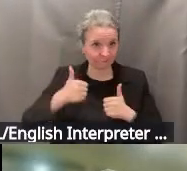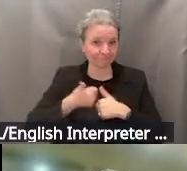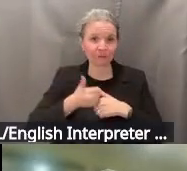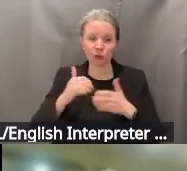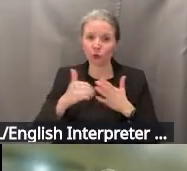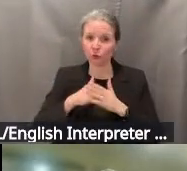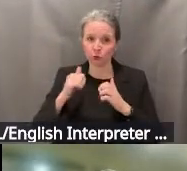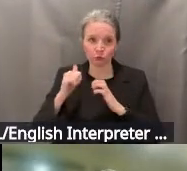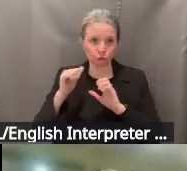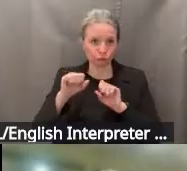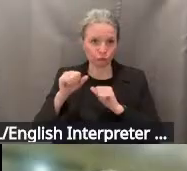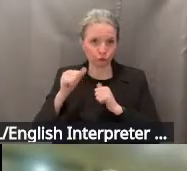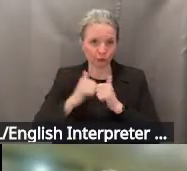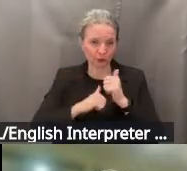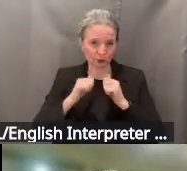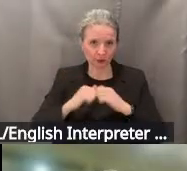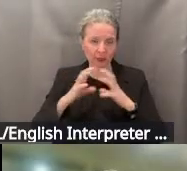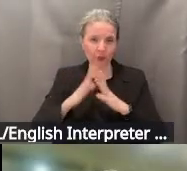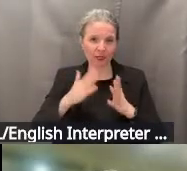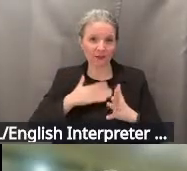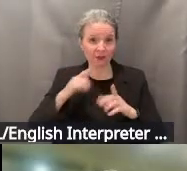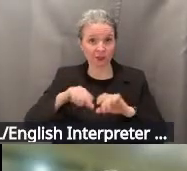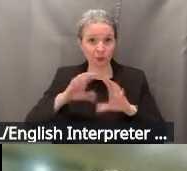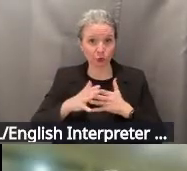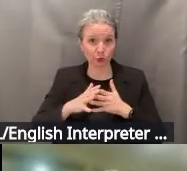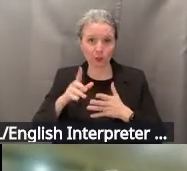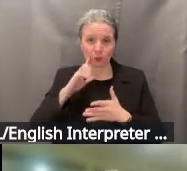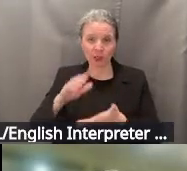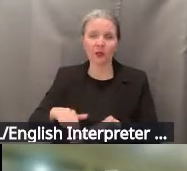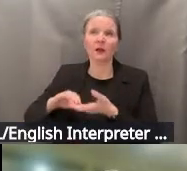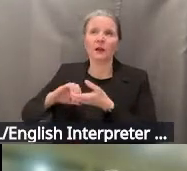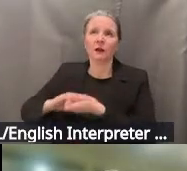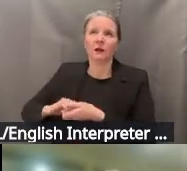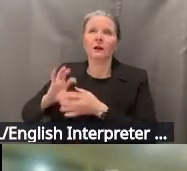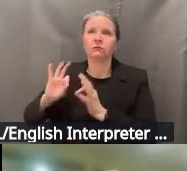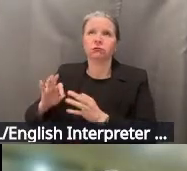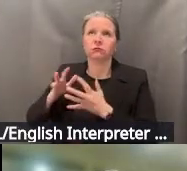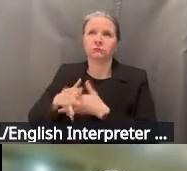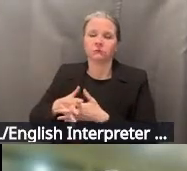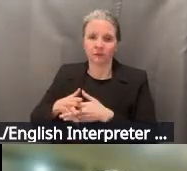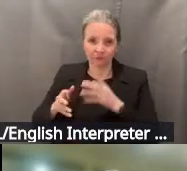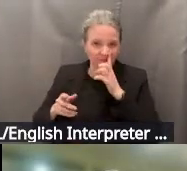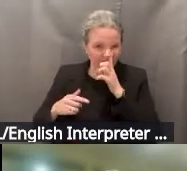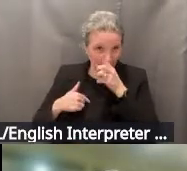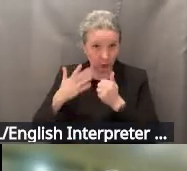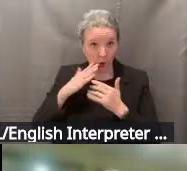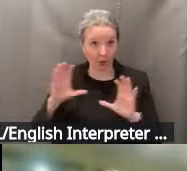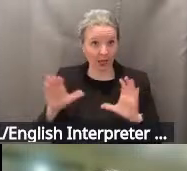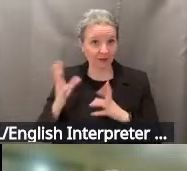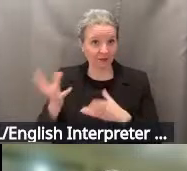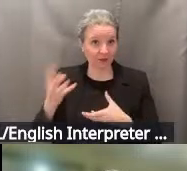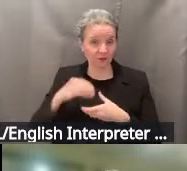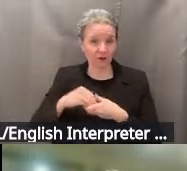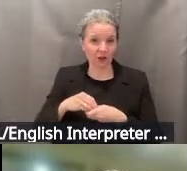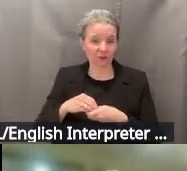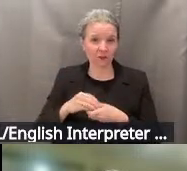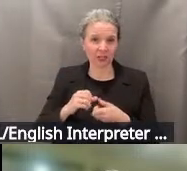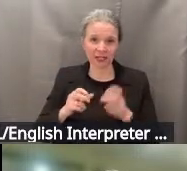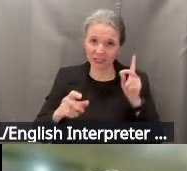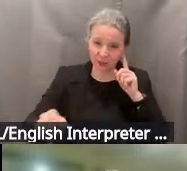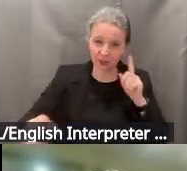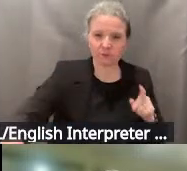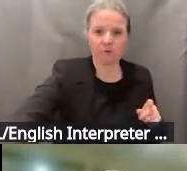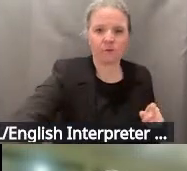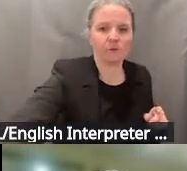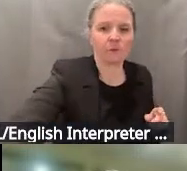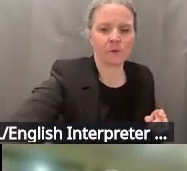so I've appreciated having this group to really know that you were all active and involved in hearing the program